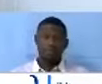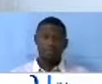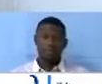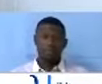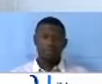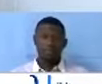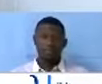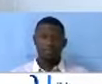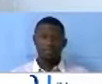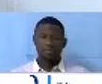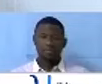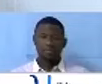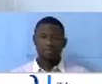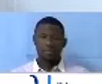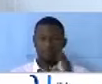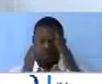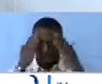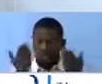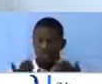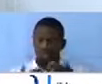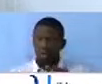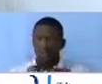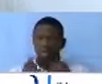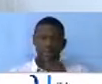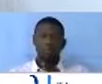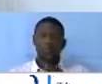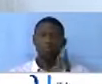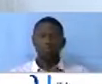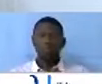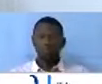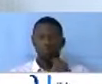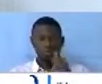I don't know of that, but I know there was torture. How